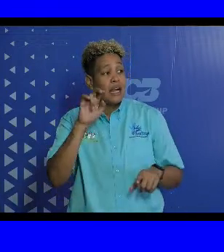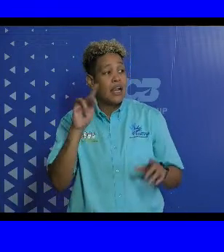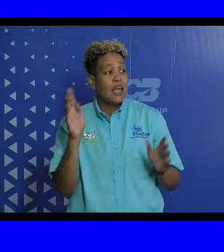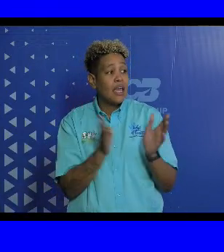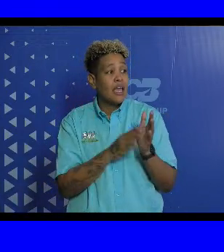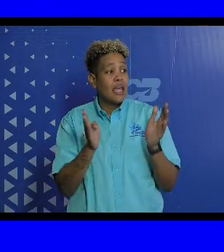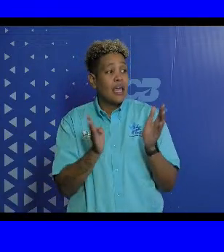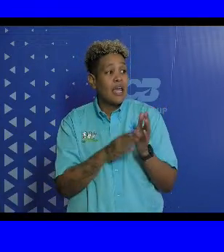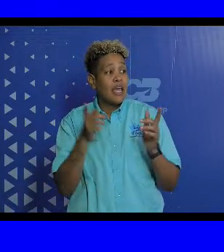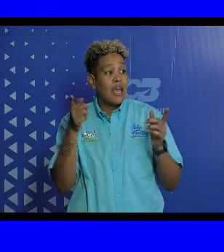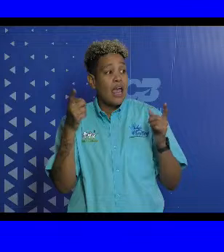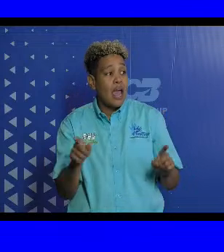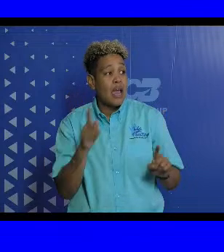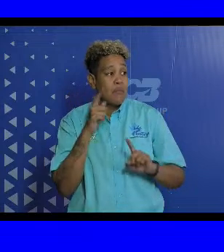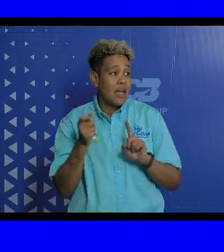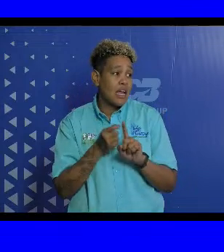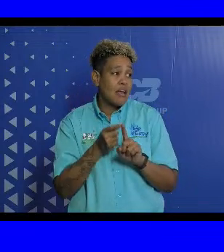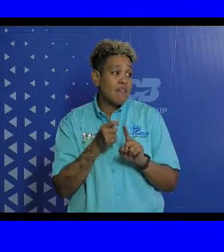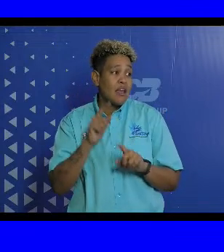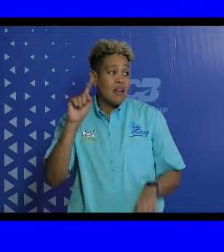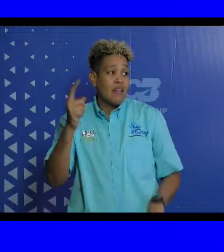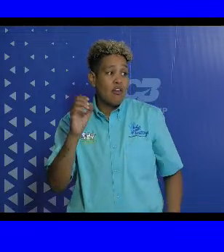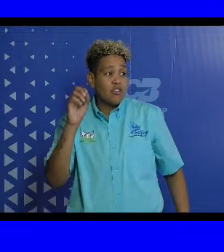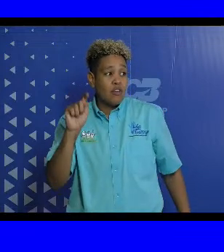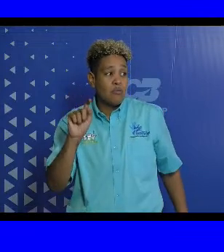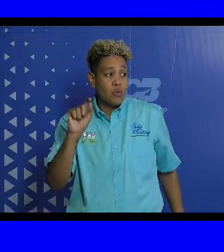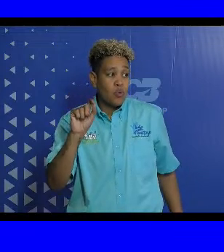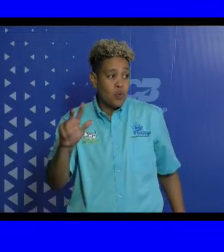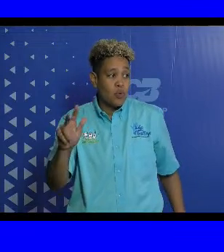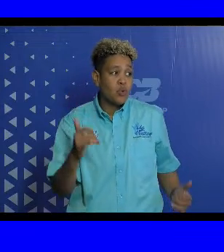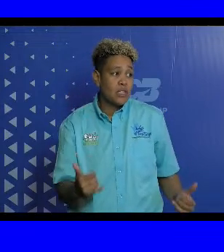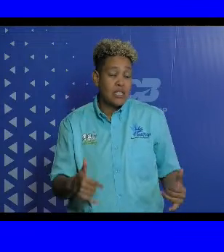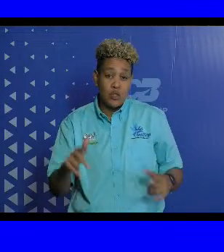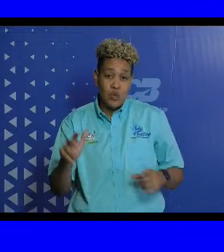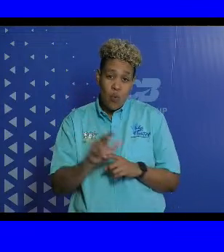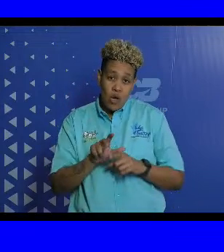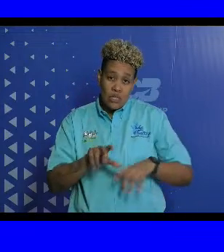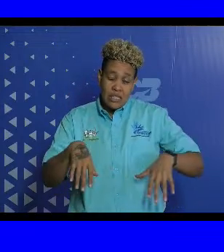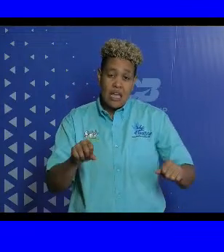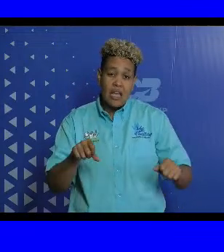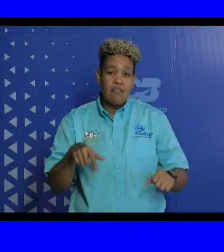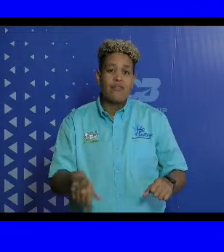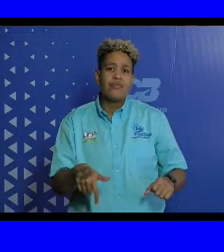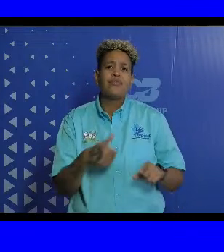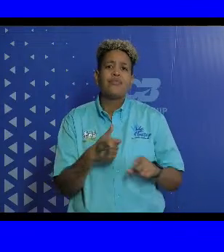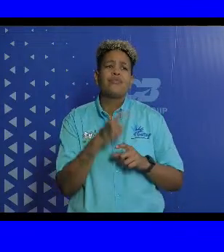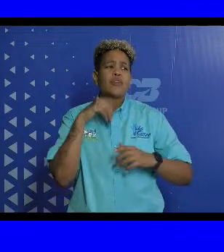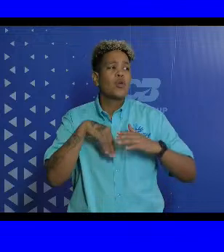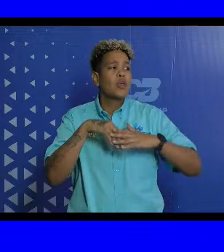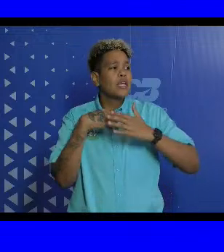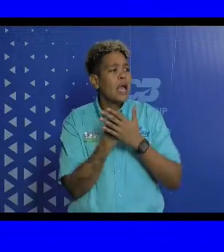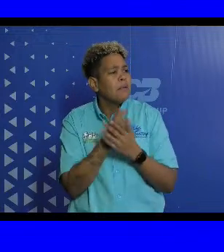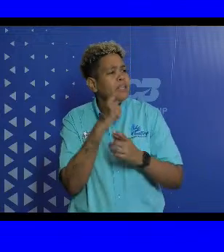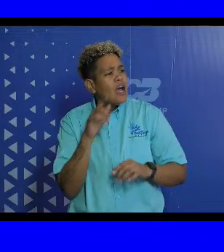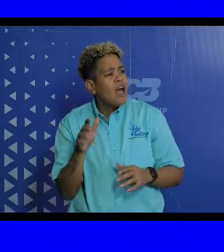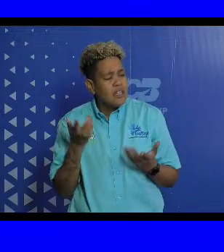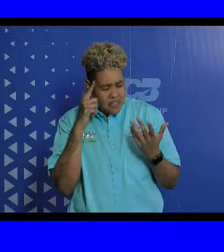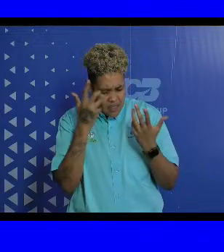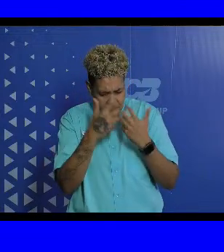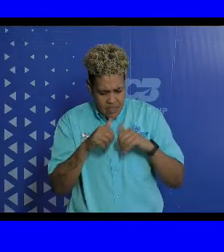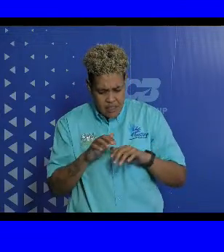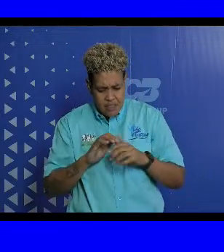mobile wallet effective October 1, 2023, which is this quarter. This is to capitalize on synergies